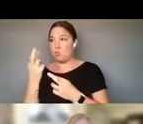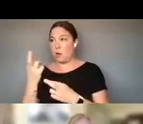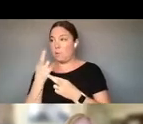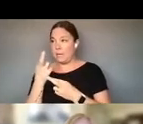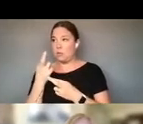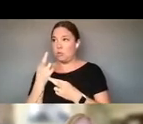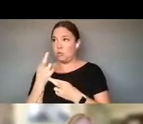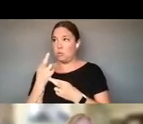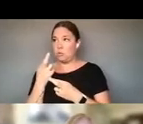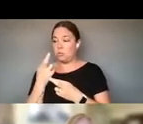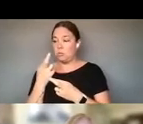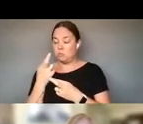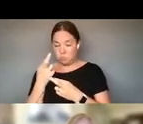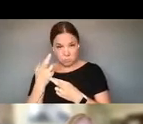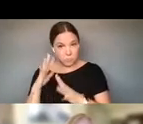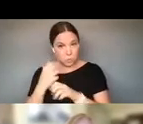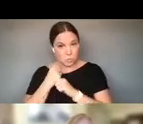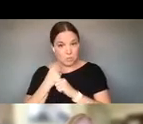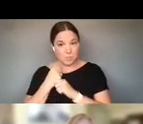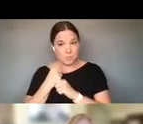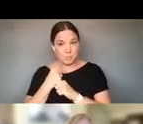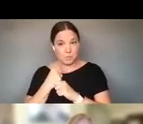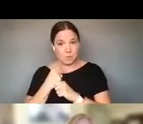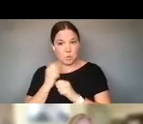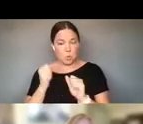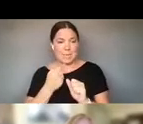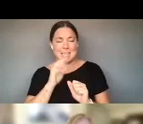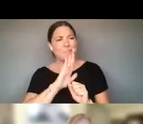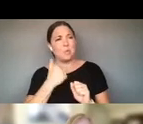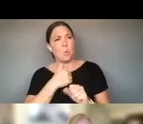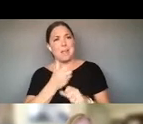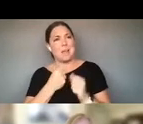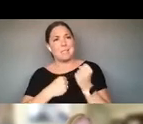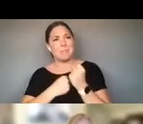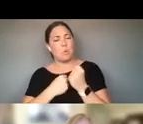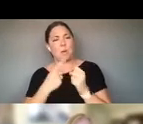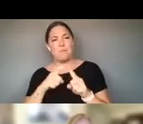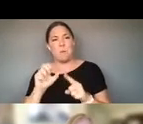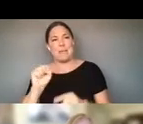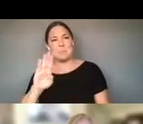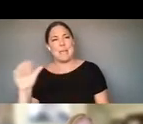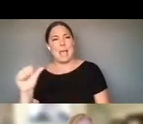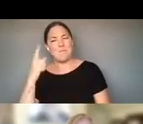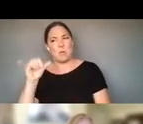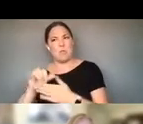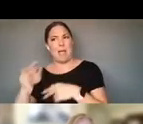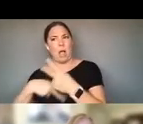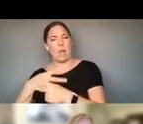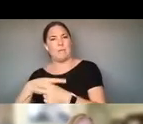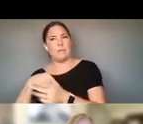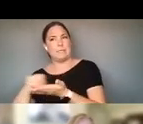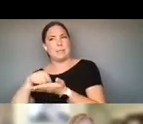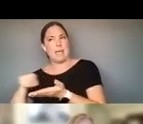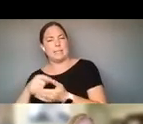you know, you can, you can come back and tell us, you know, look, we got support from SBA for these expenses. Um, you will have an opportunity